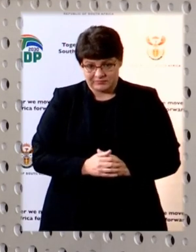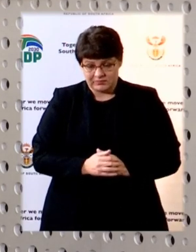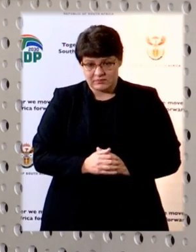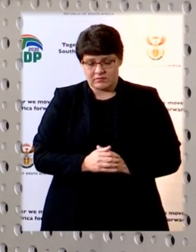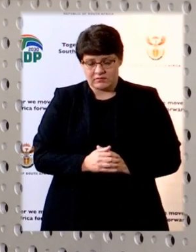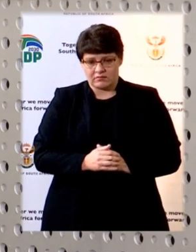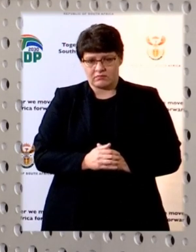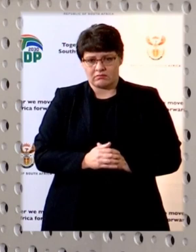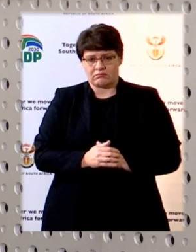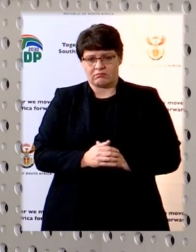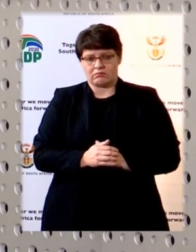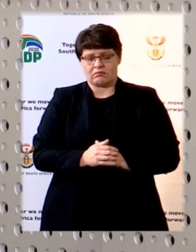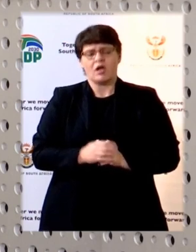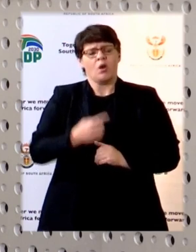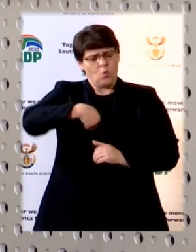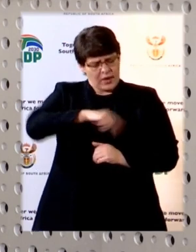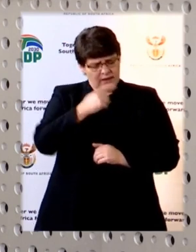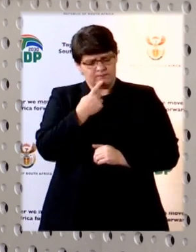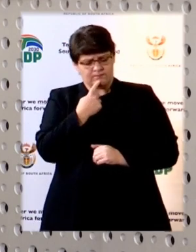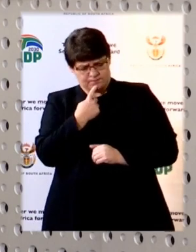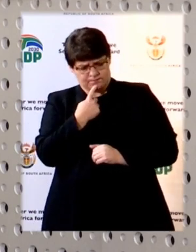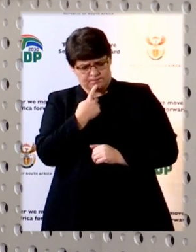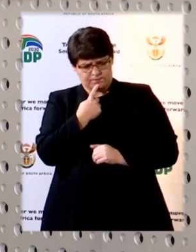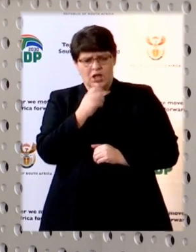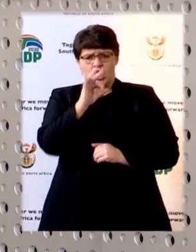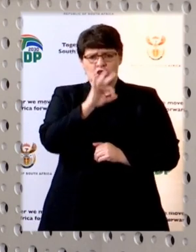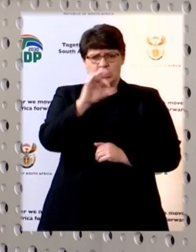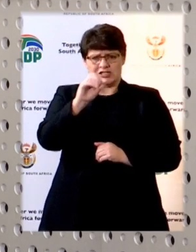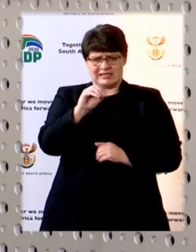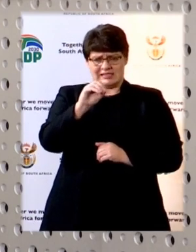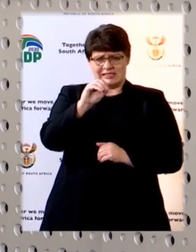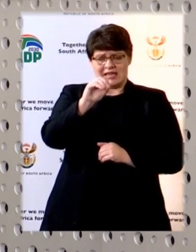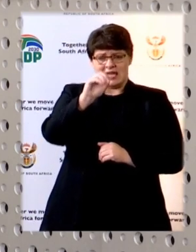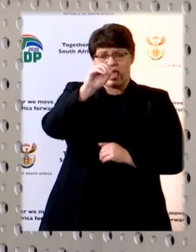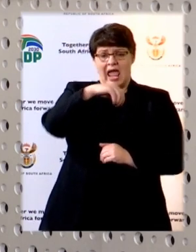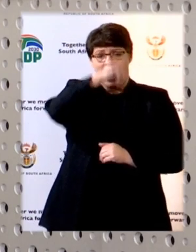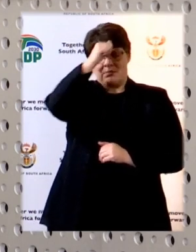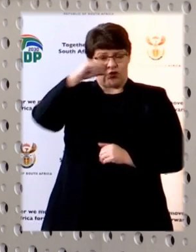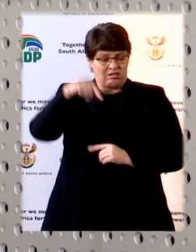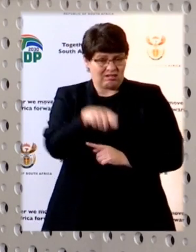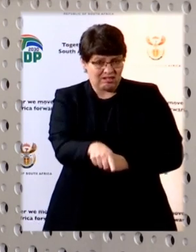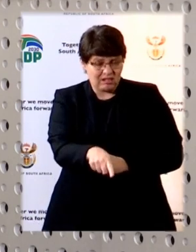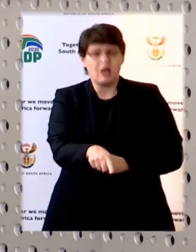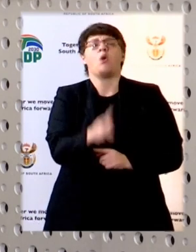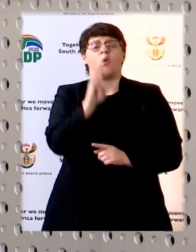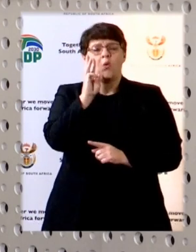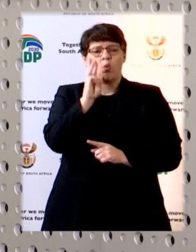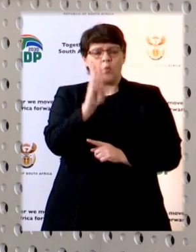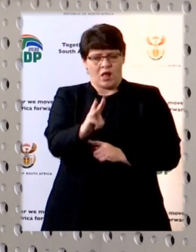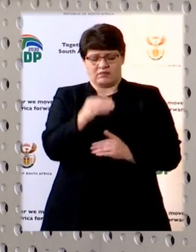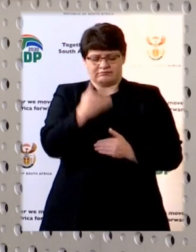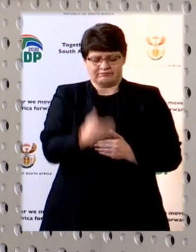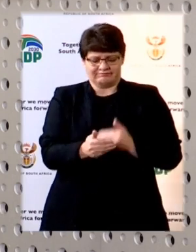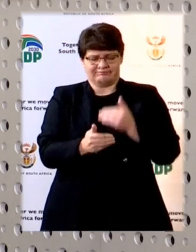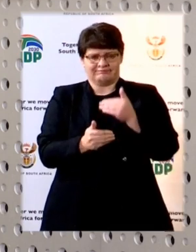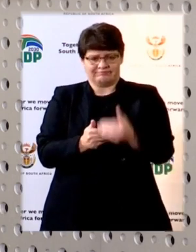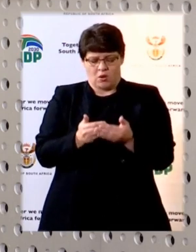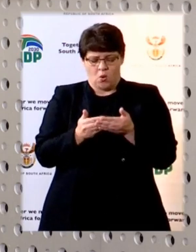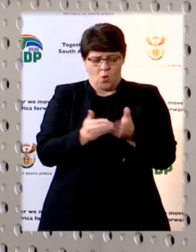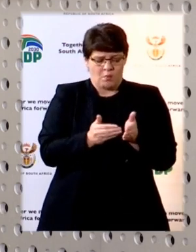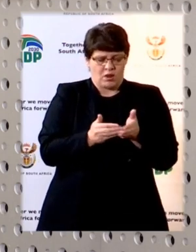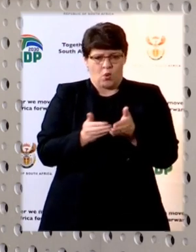has accordingly decided that beyond Thursday, 30th April, we should begin a gradual and phased recovery of economic